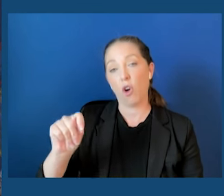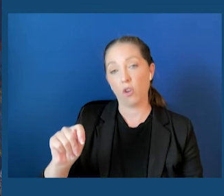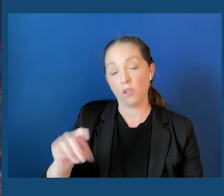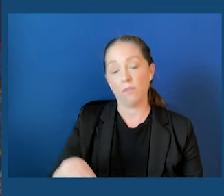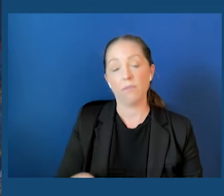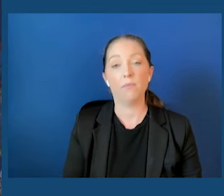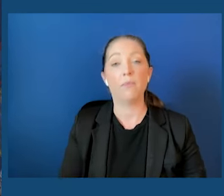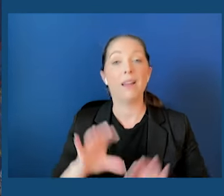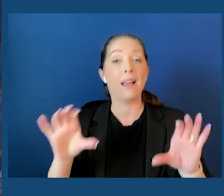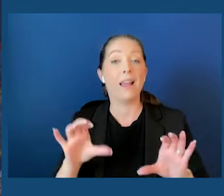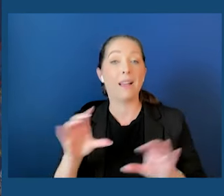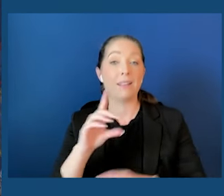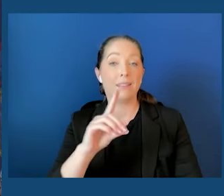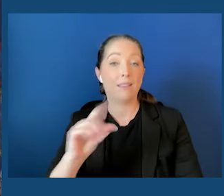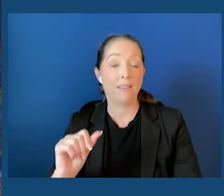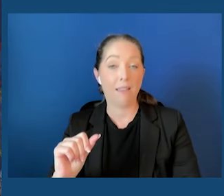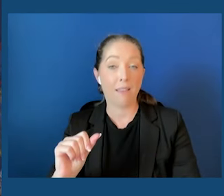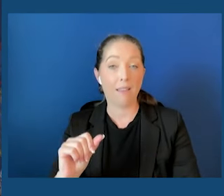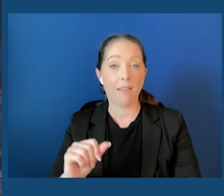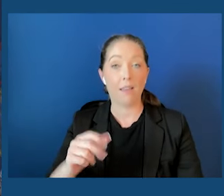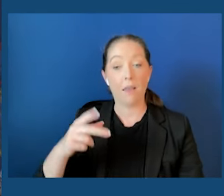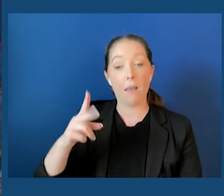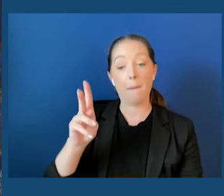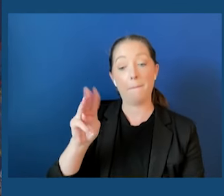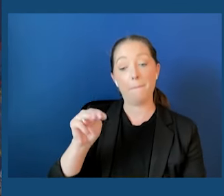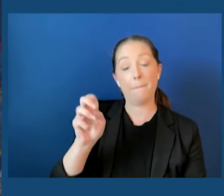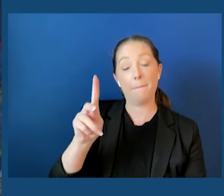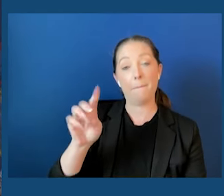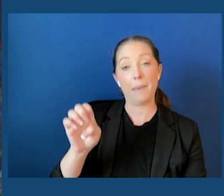Acting District Attorney Mike Kane,